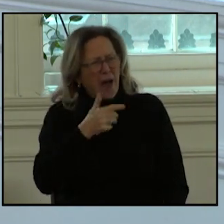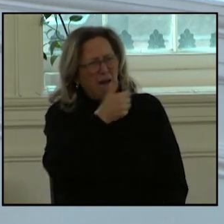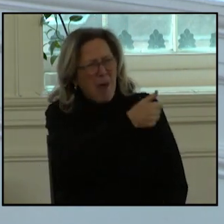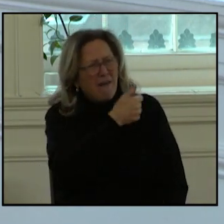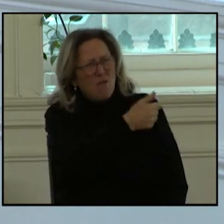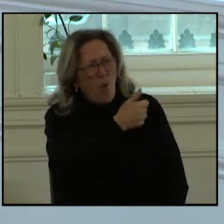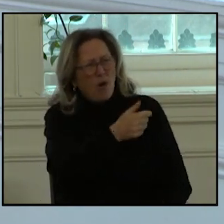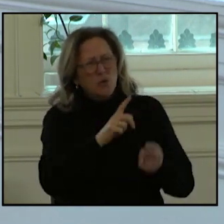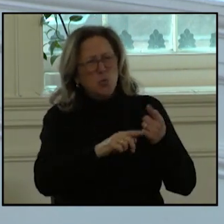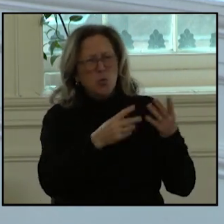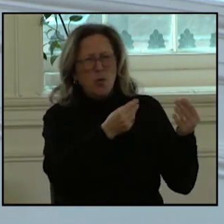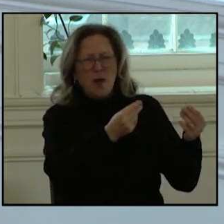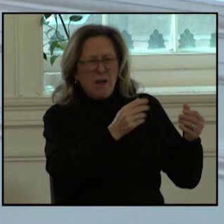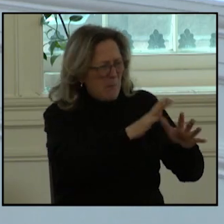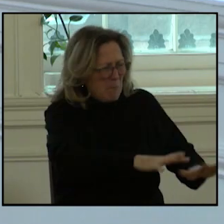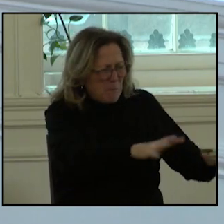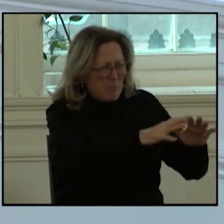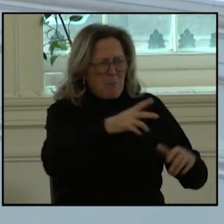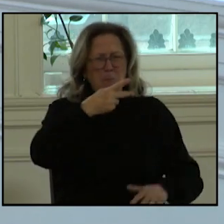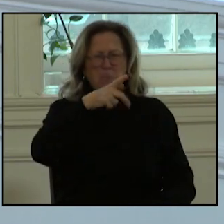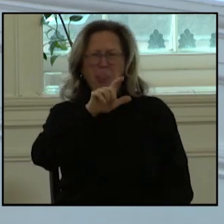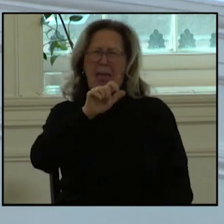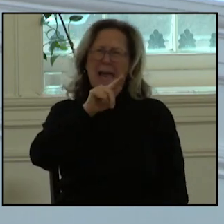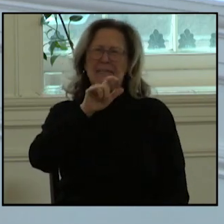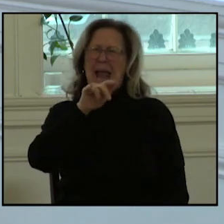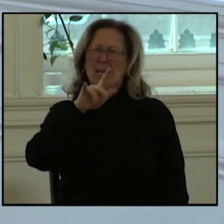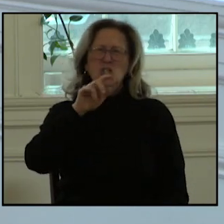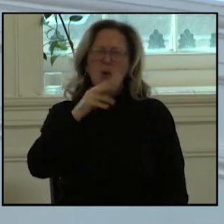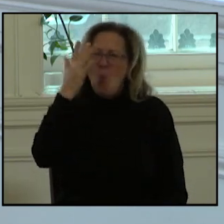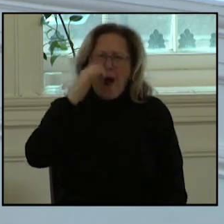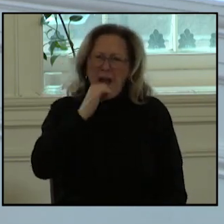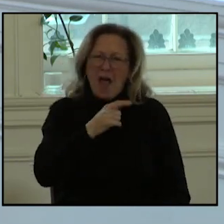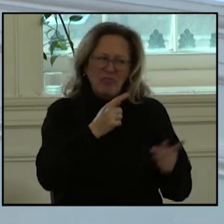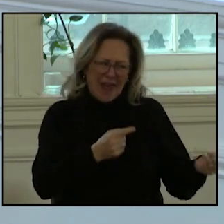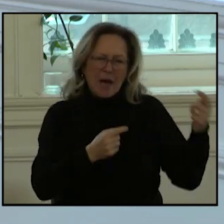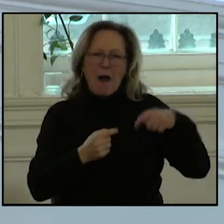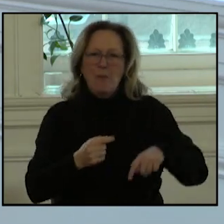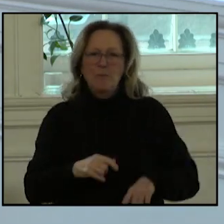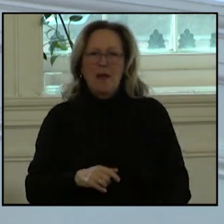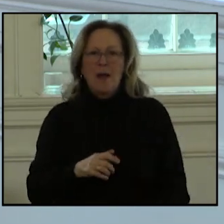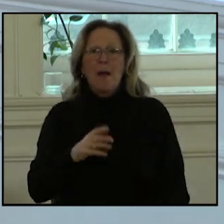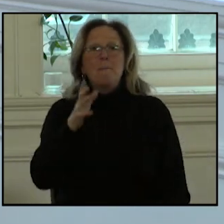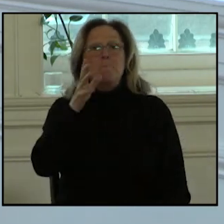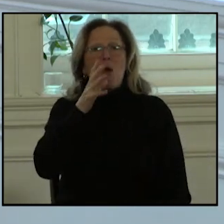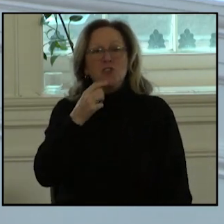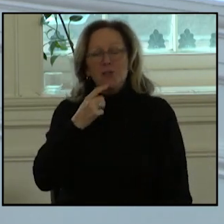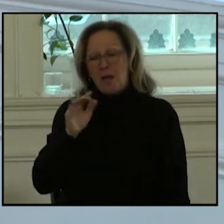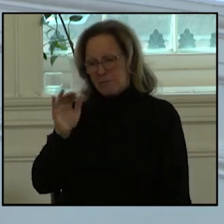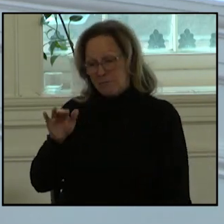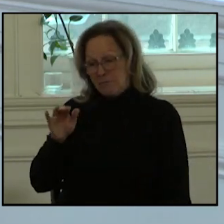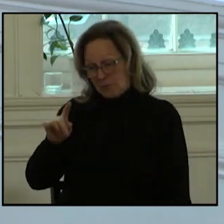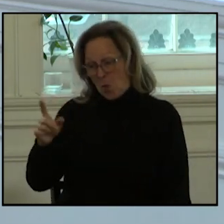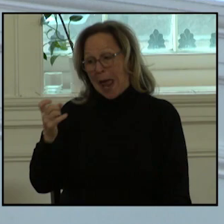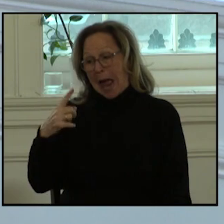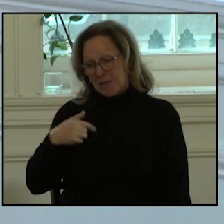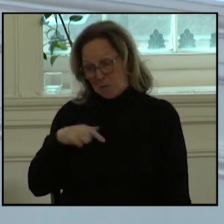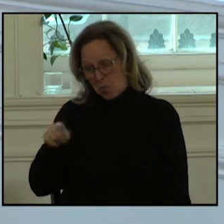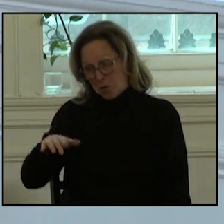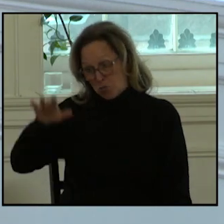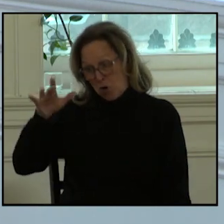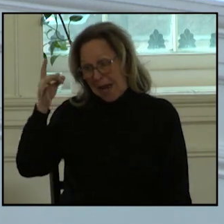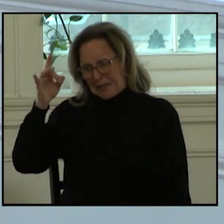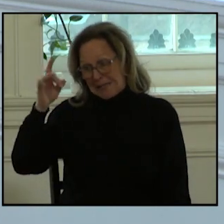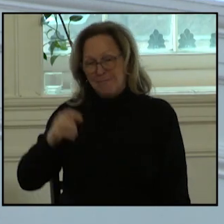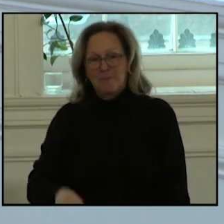see such and such? Why did we have to go to them and they couldn't come to us? Ask me when you're 18. Okay, 18th